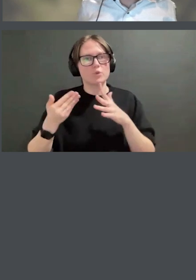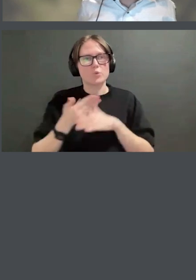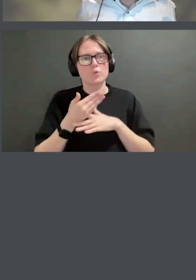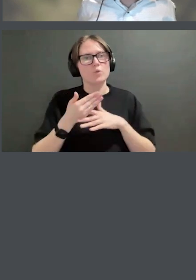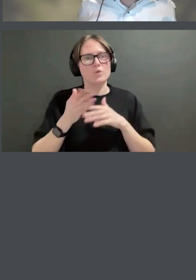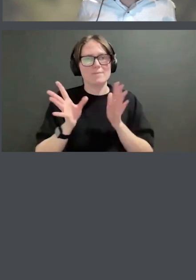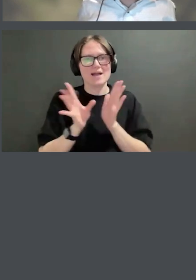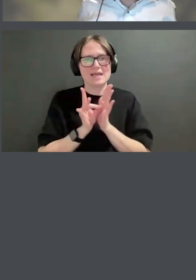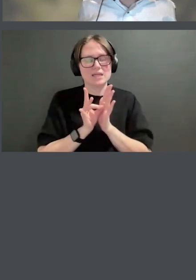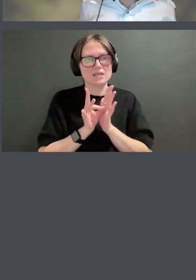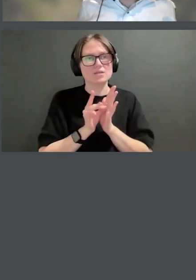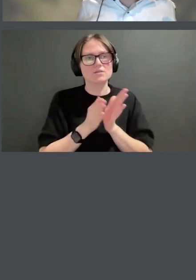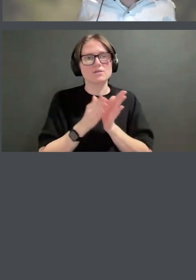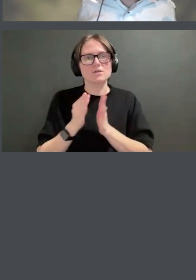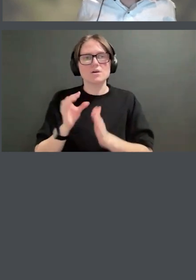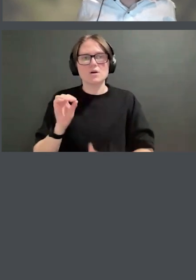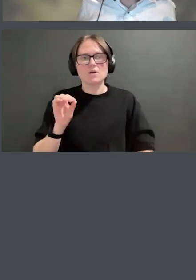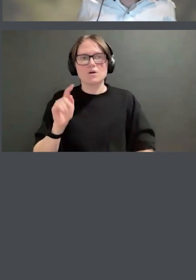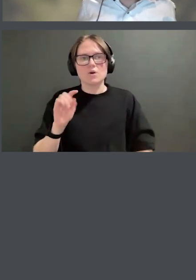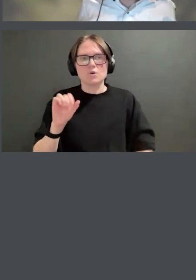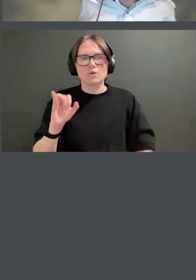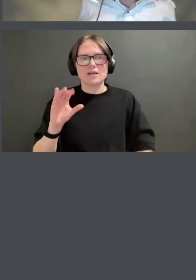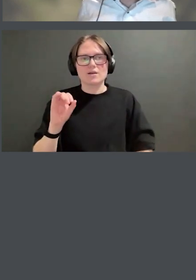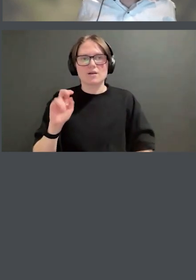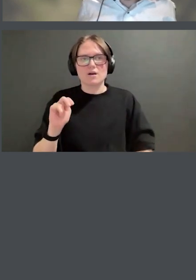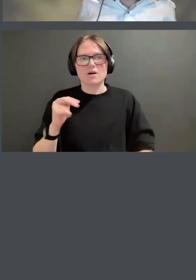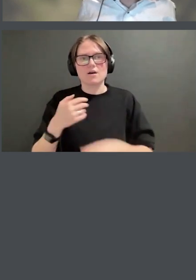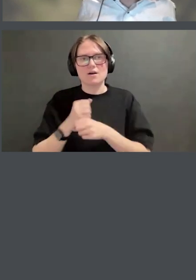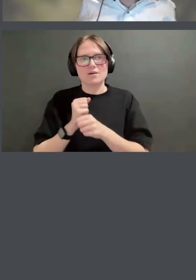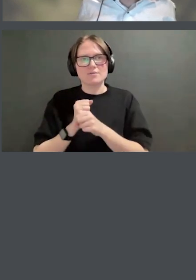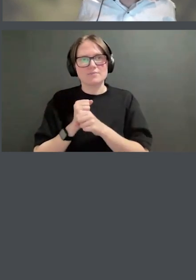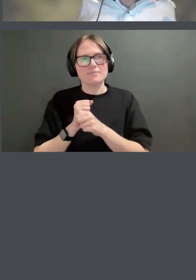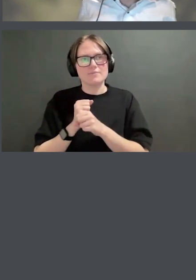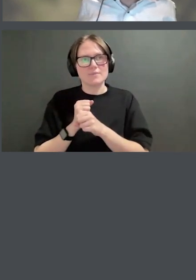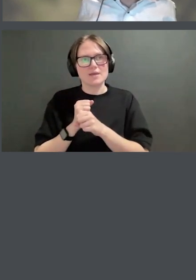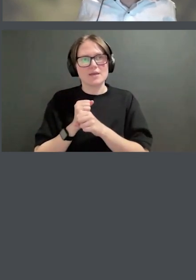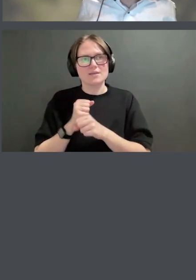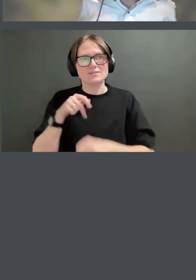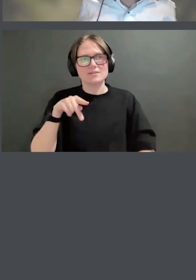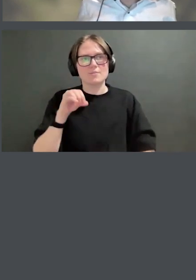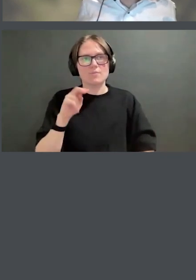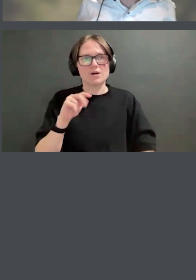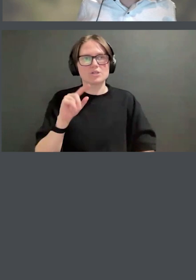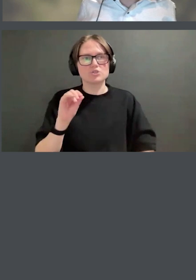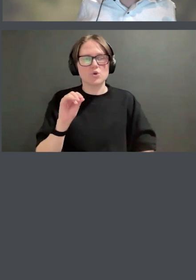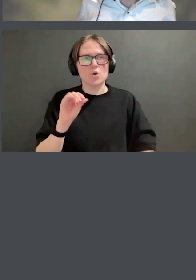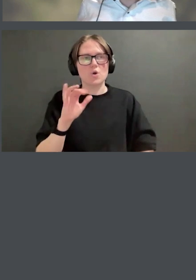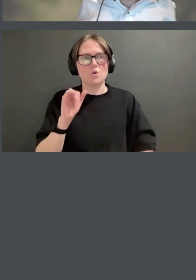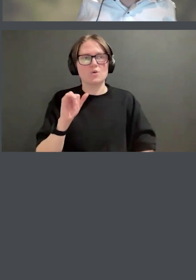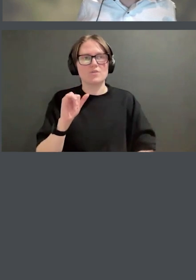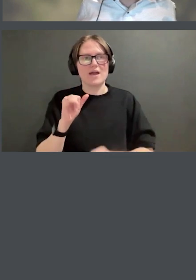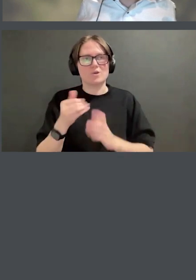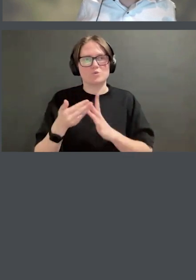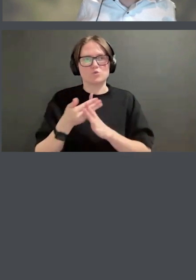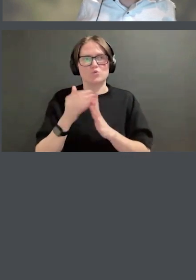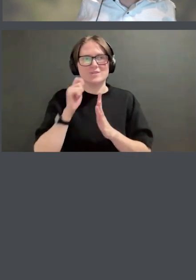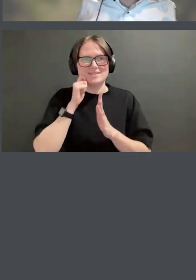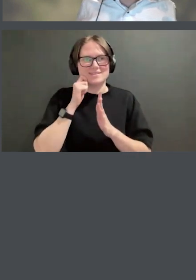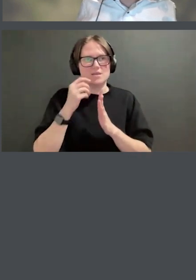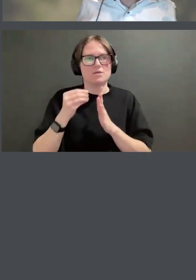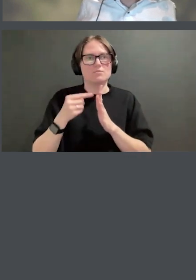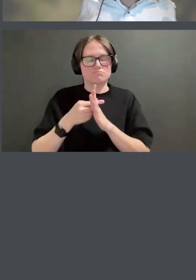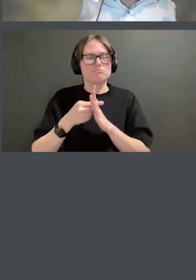field. Oticon makes the Ponto, which is a percutaneous device, and also the